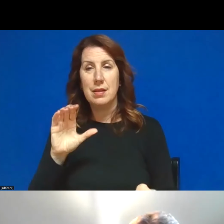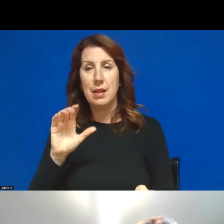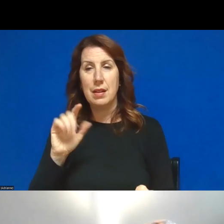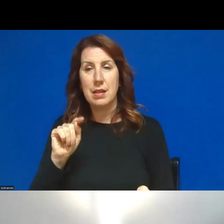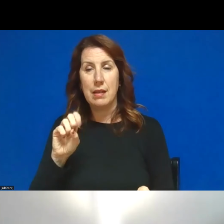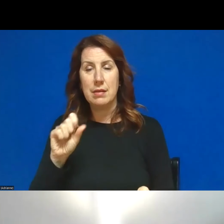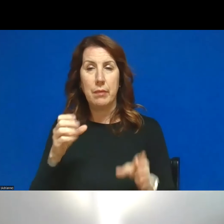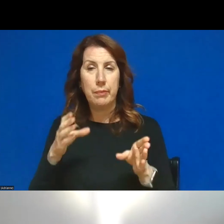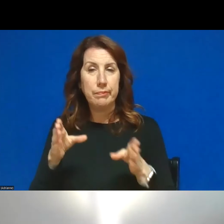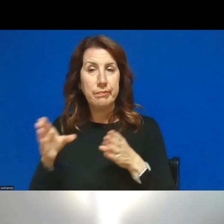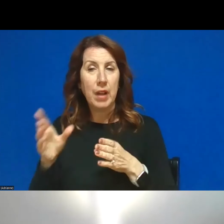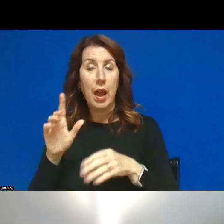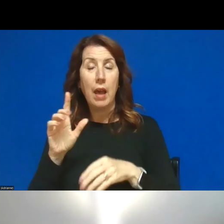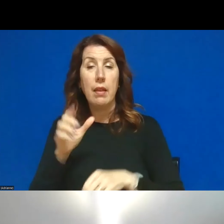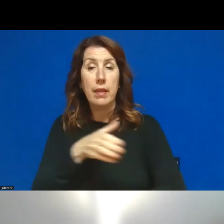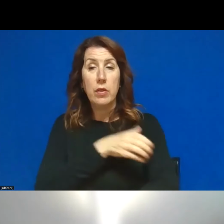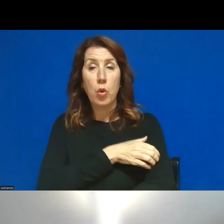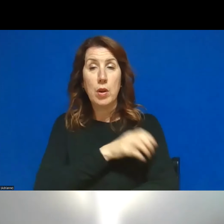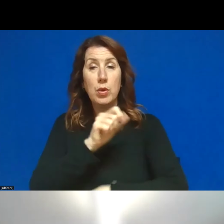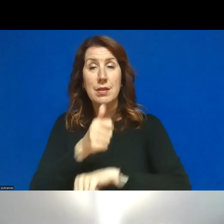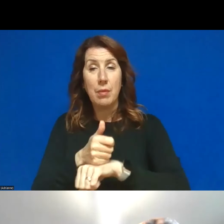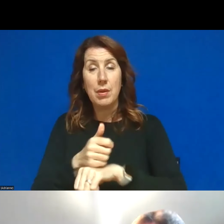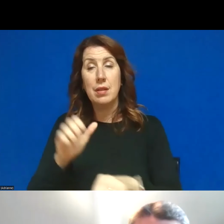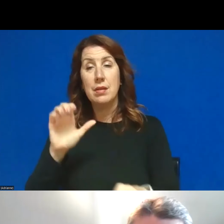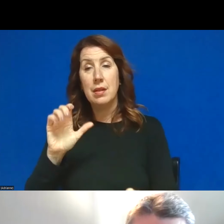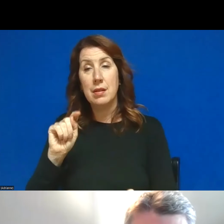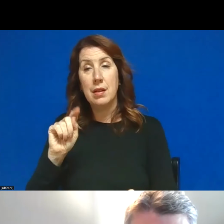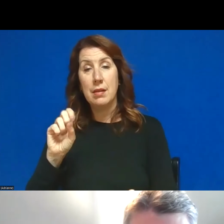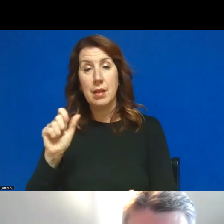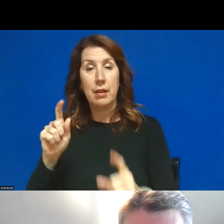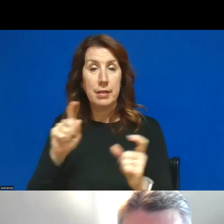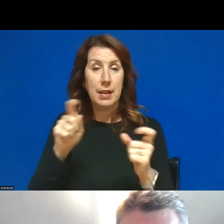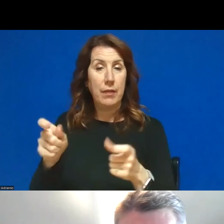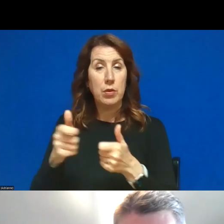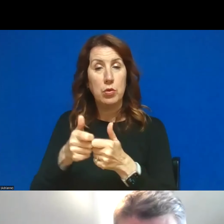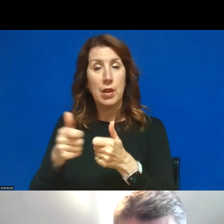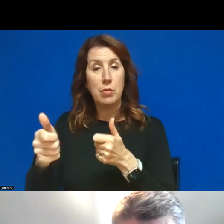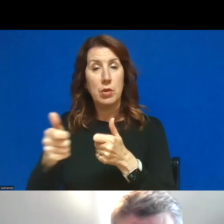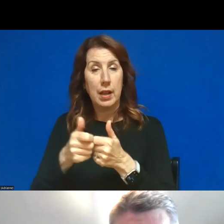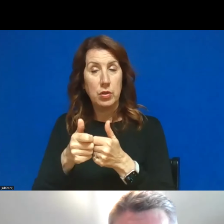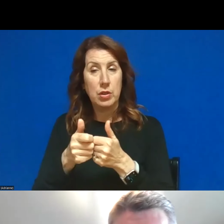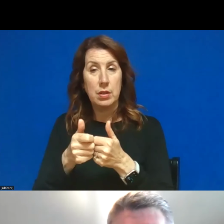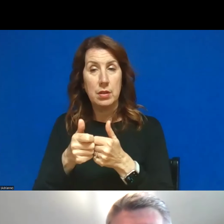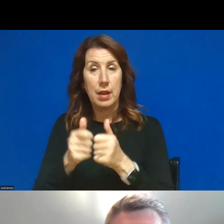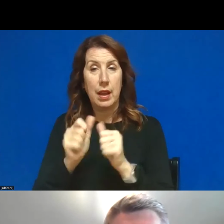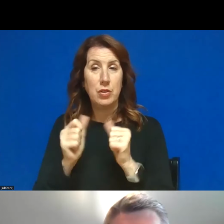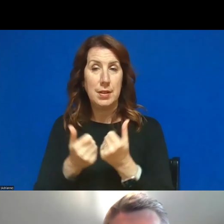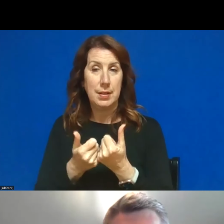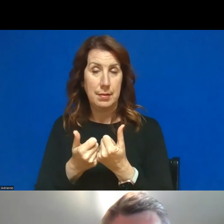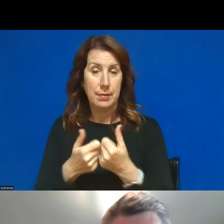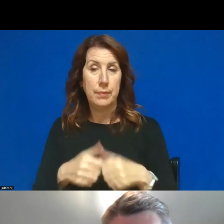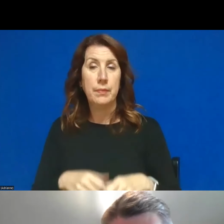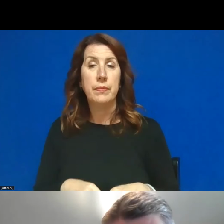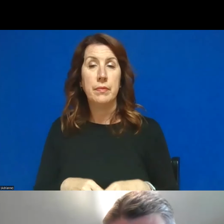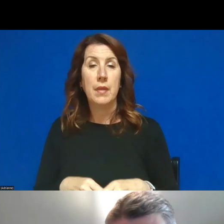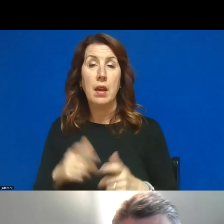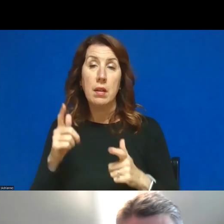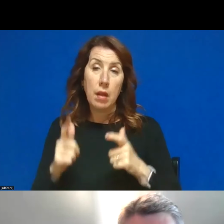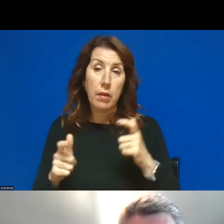the authority to establish CTSAs is delegated to transportation agencies. The